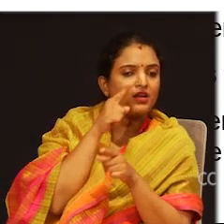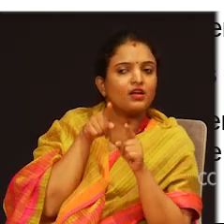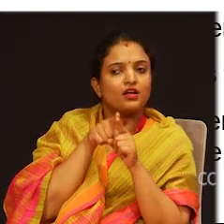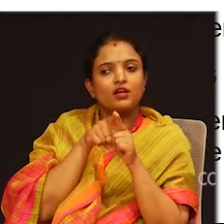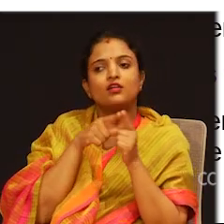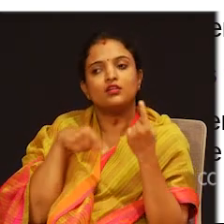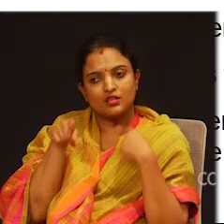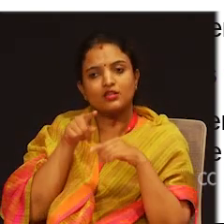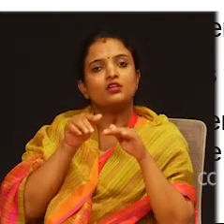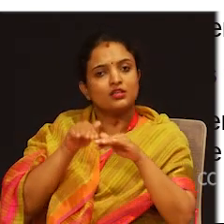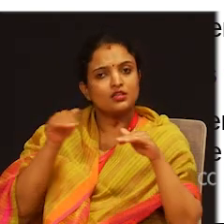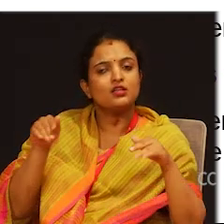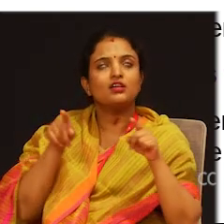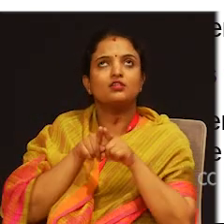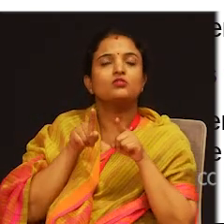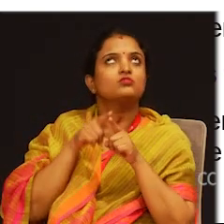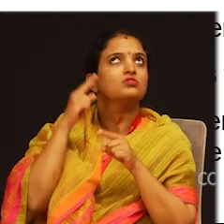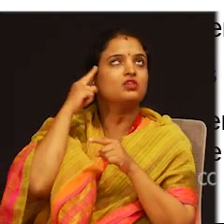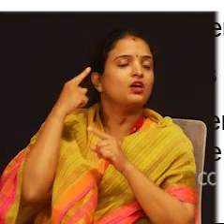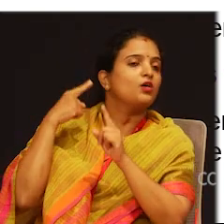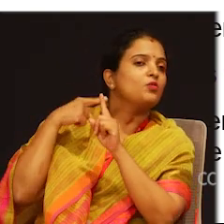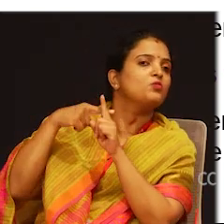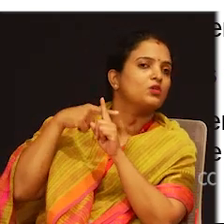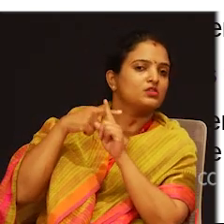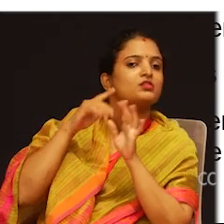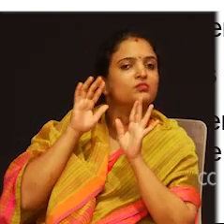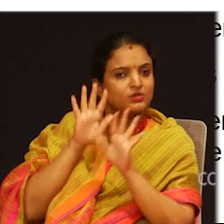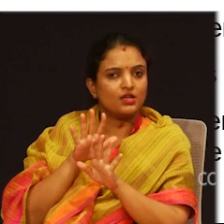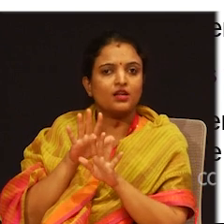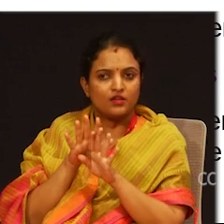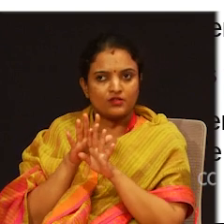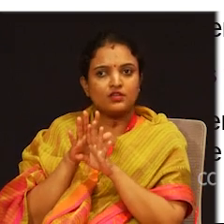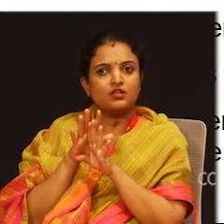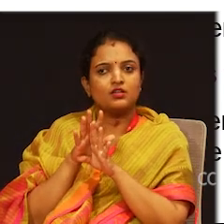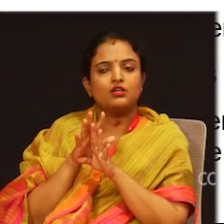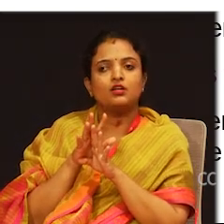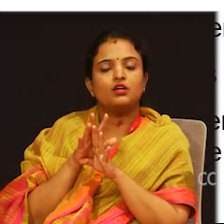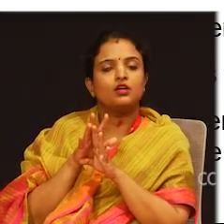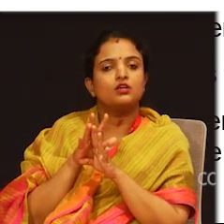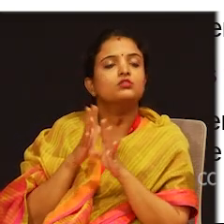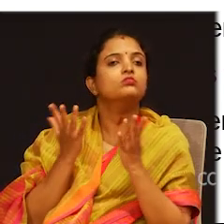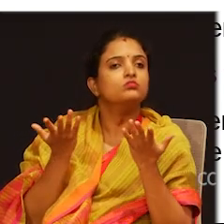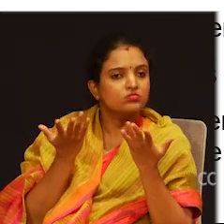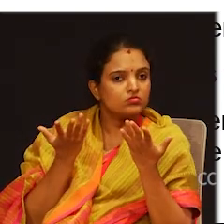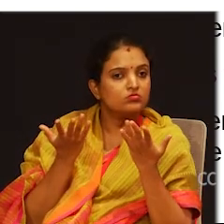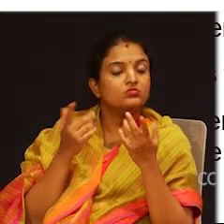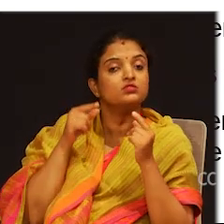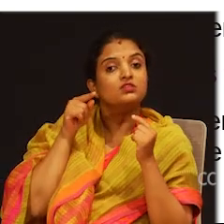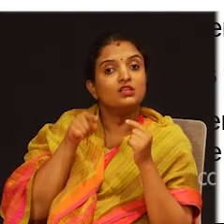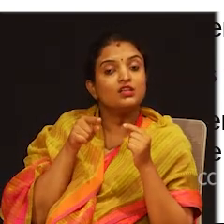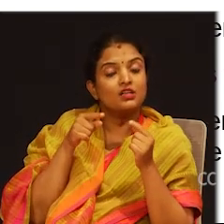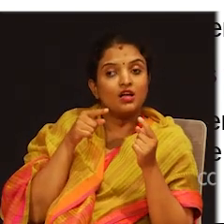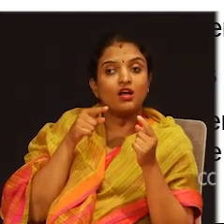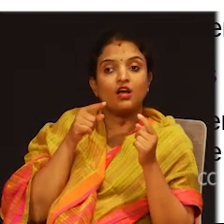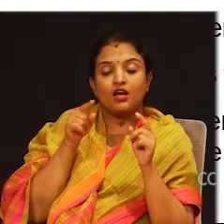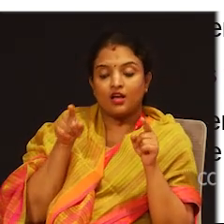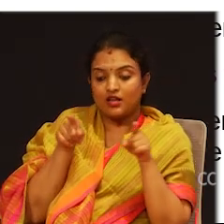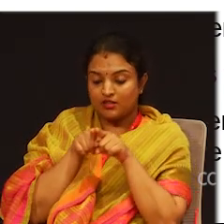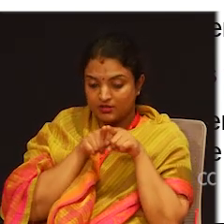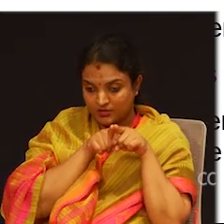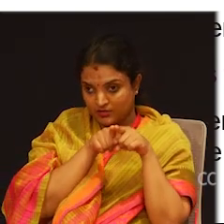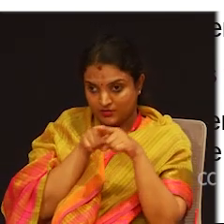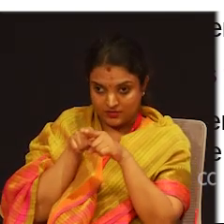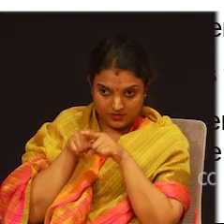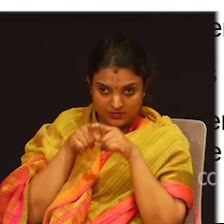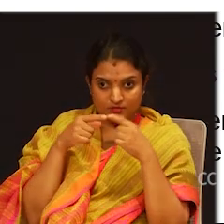other children in the class a positive way of looking at diversity. So with this rationale that I have